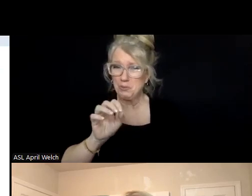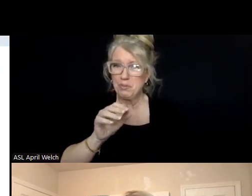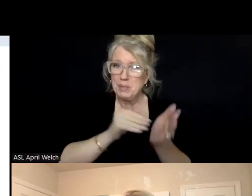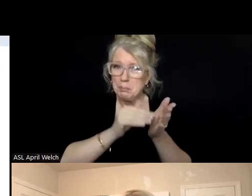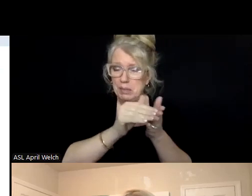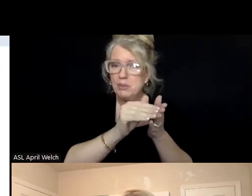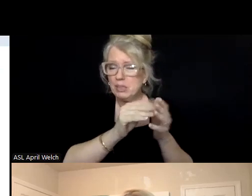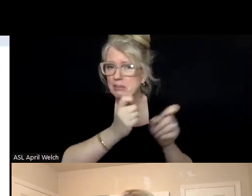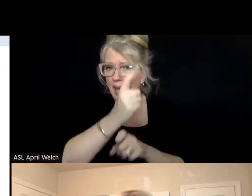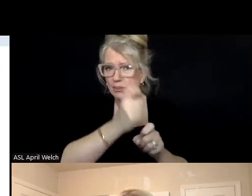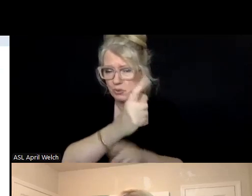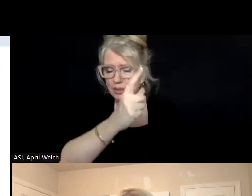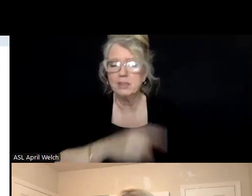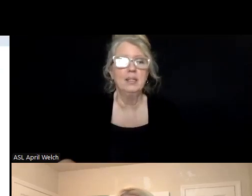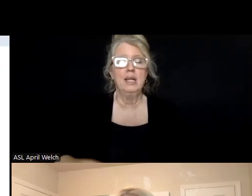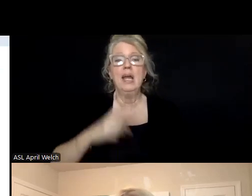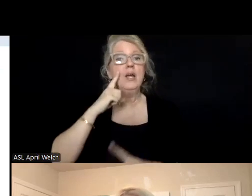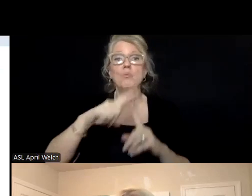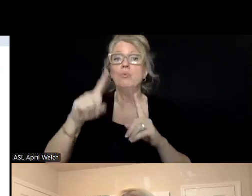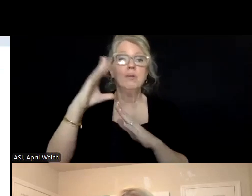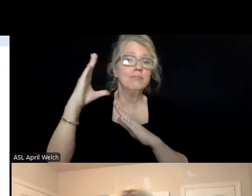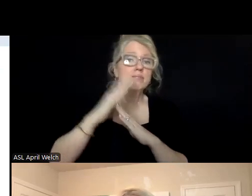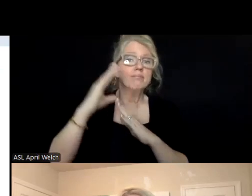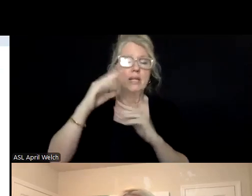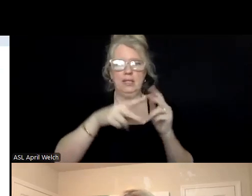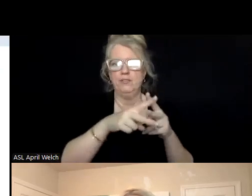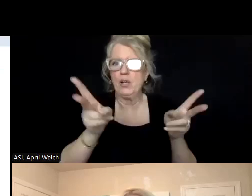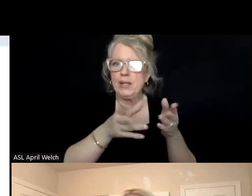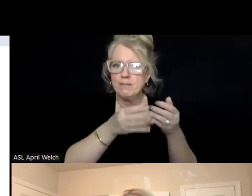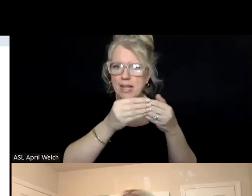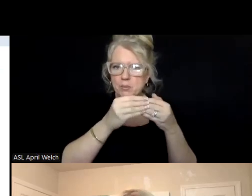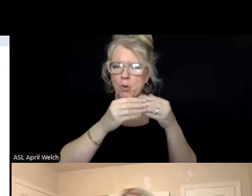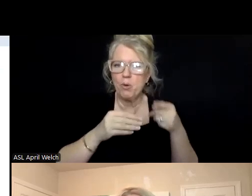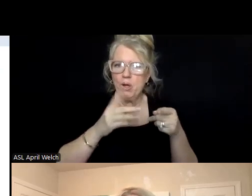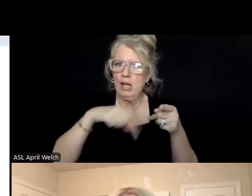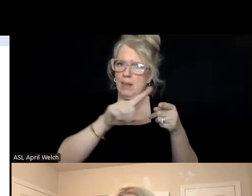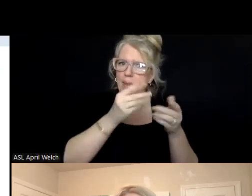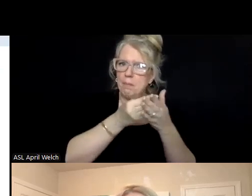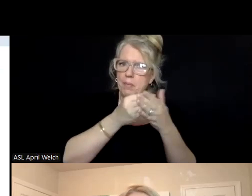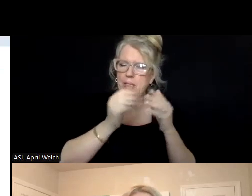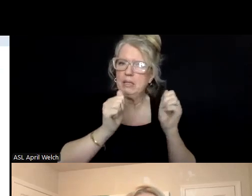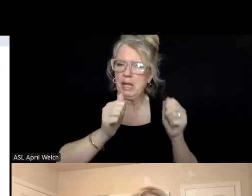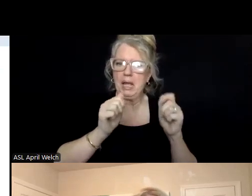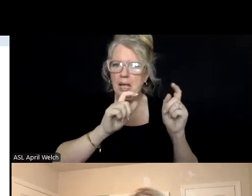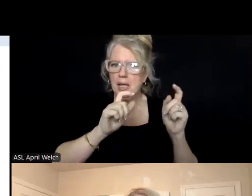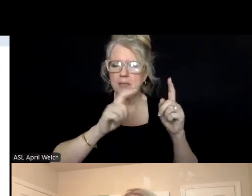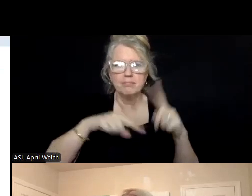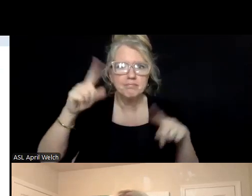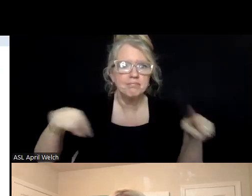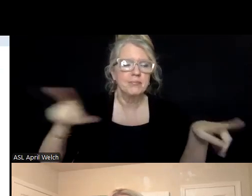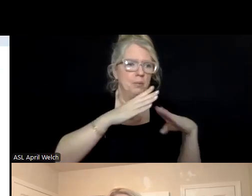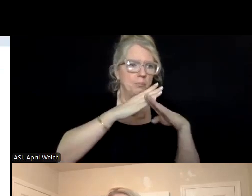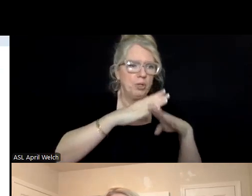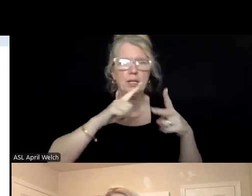annually. And the hallmark of it is that it's very flexible, so it can be used across the justice system from prevention